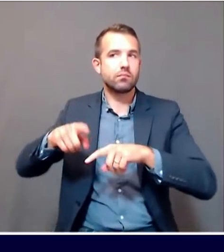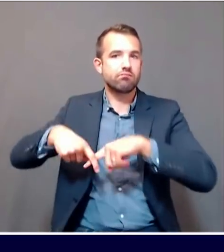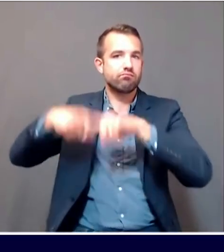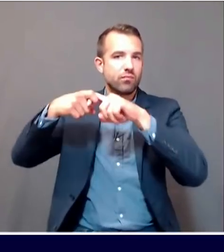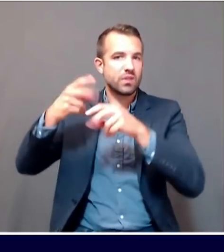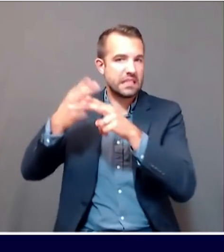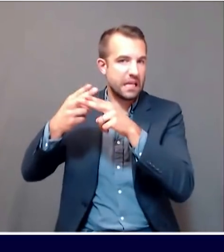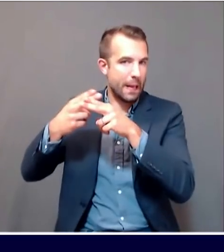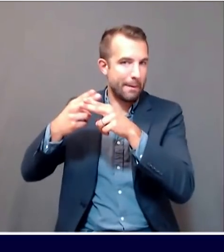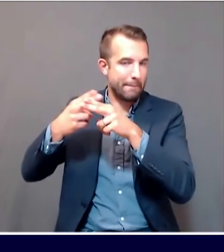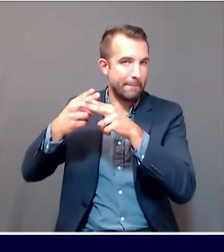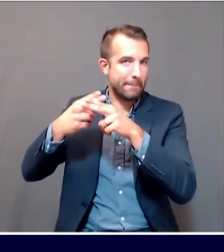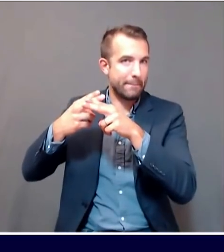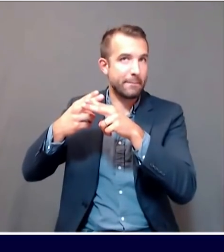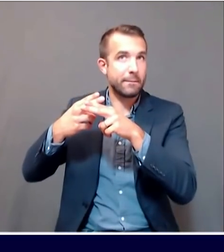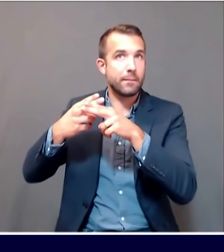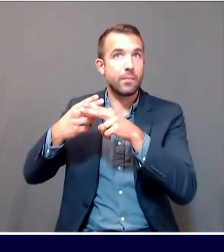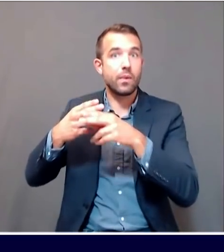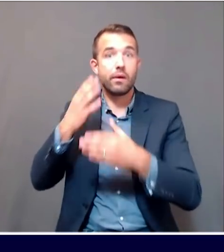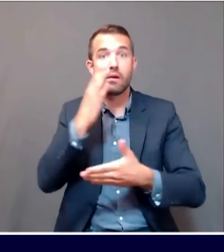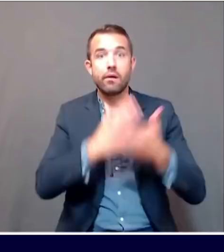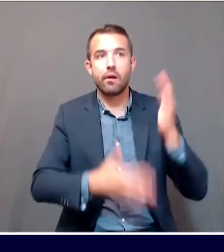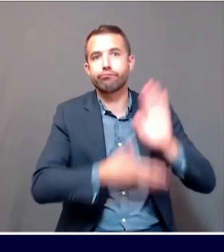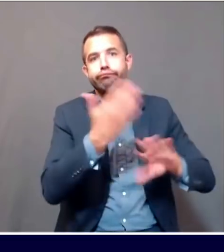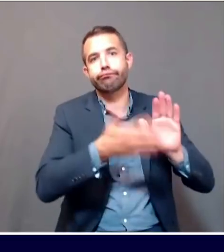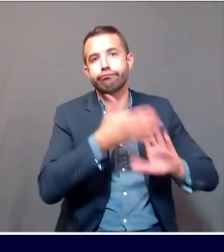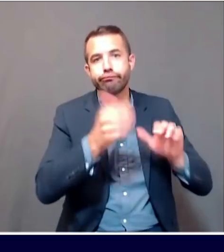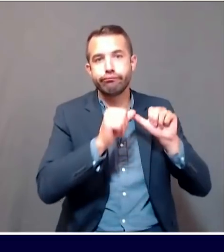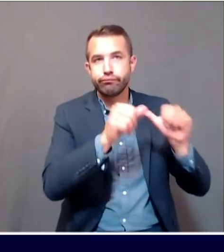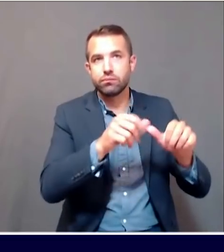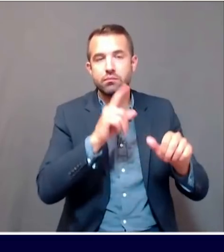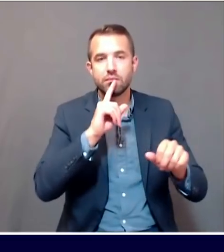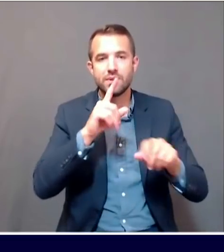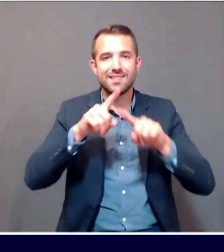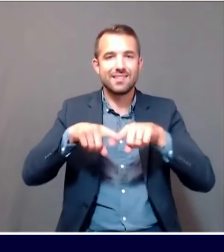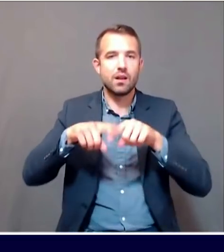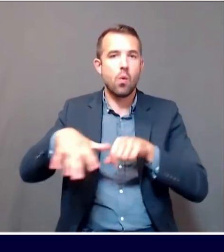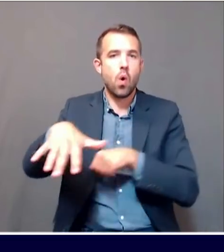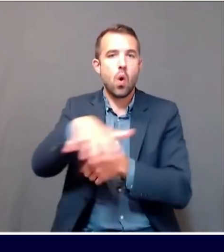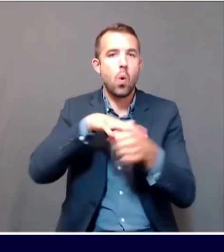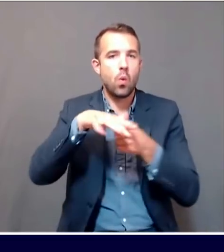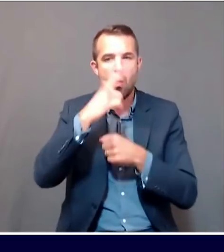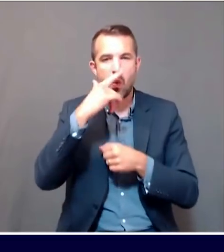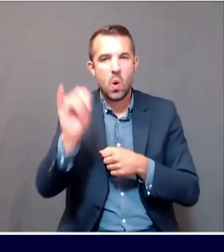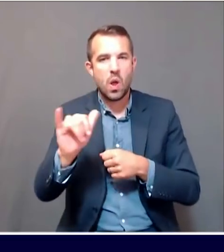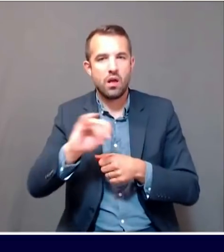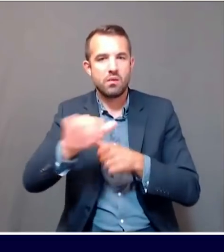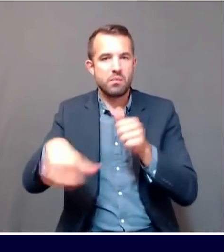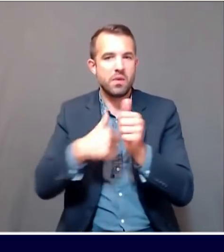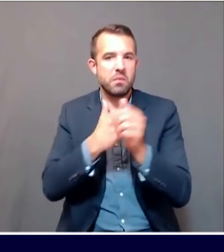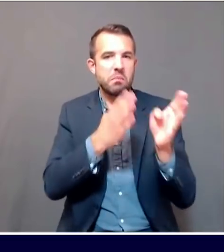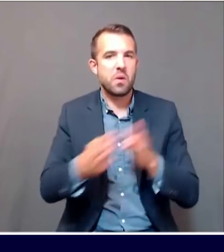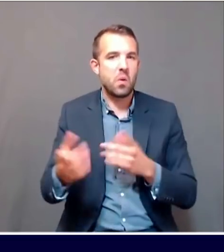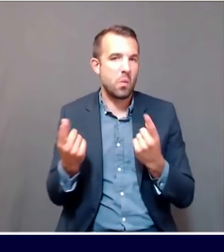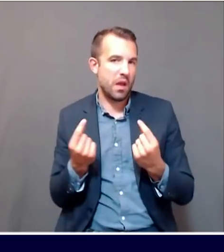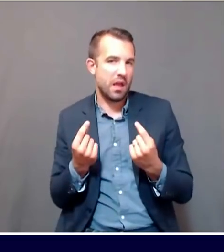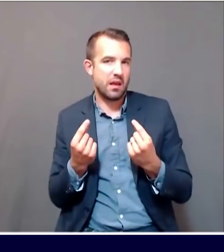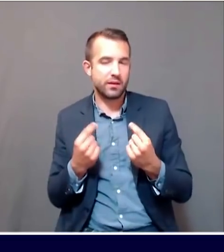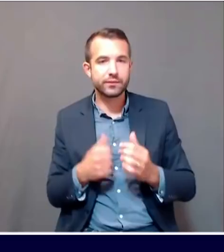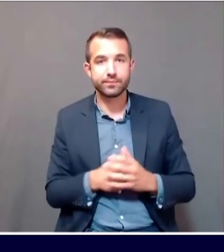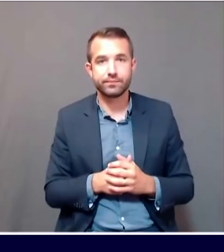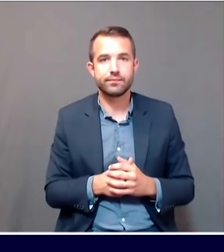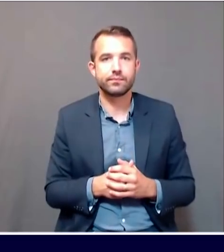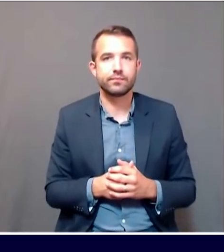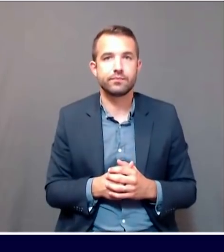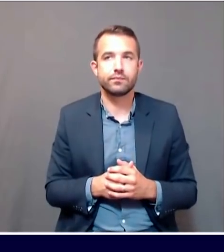on the layout, it depends on the preparatory steps, and it depends on the facts on the ground. I'm going to turn back